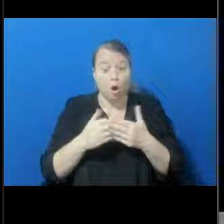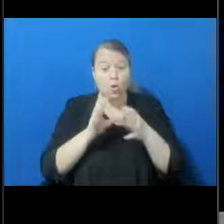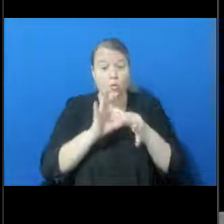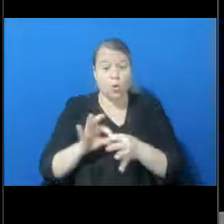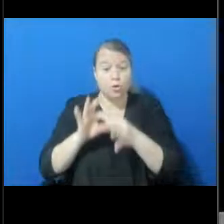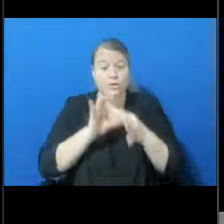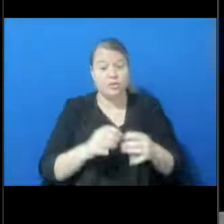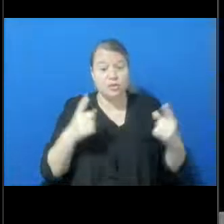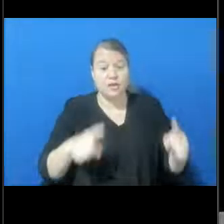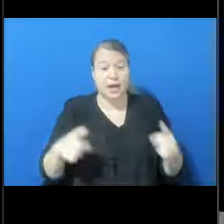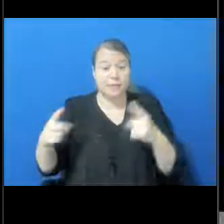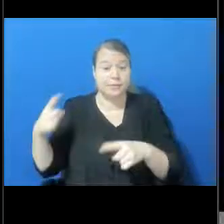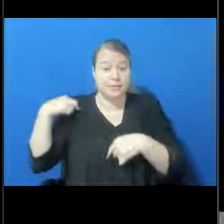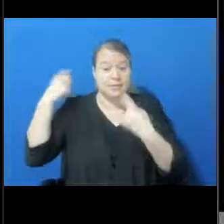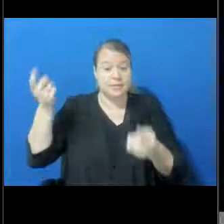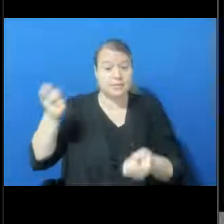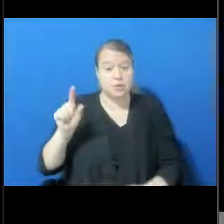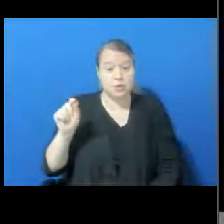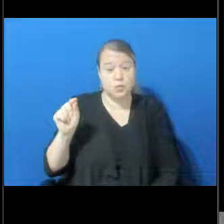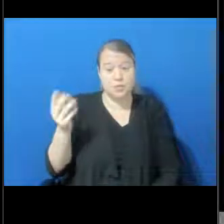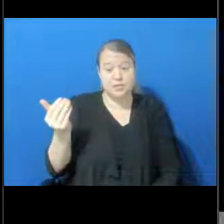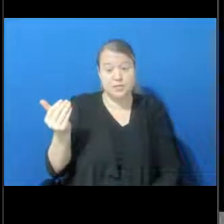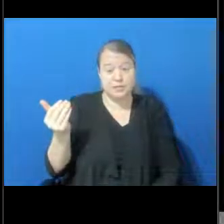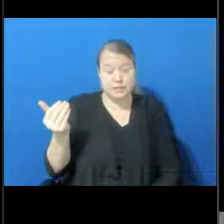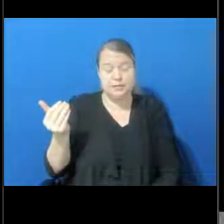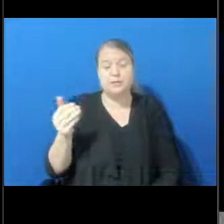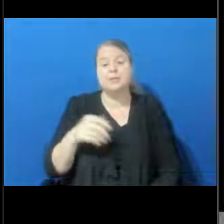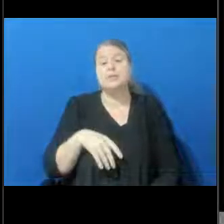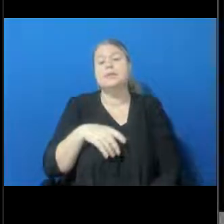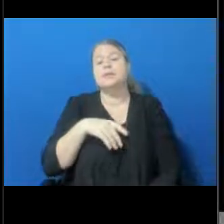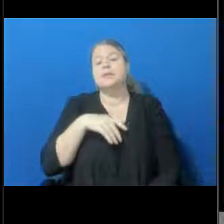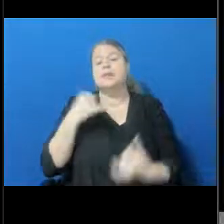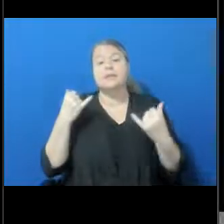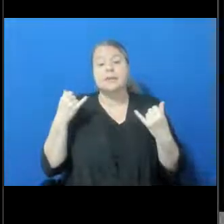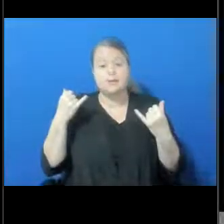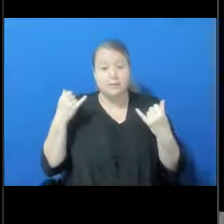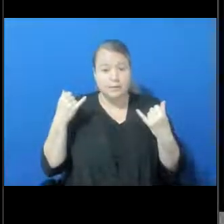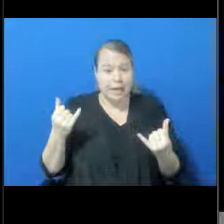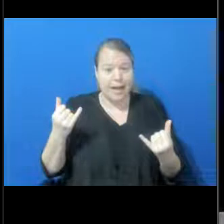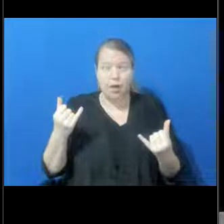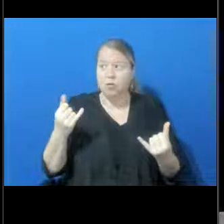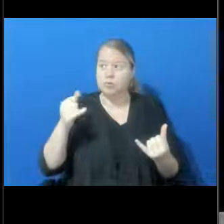now? 2022, and we are in.